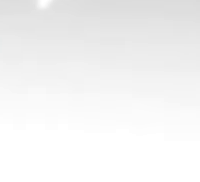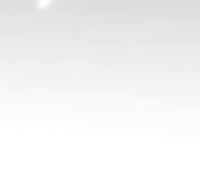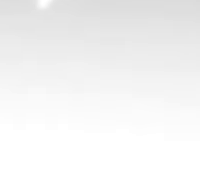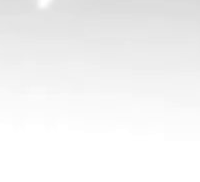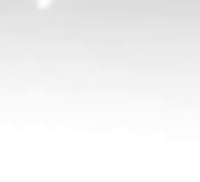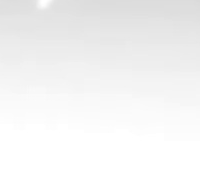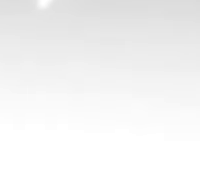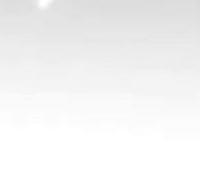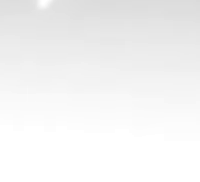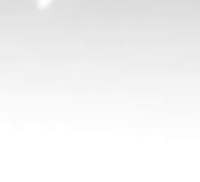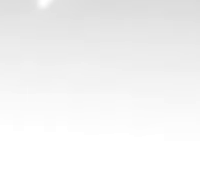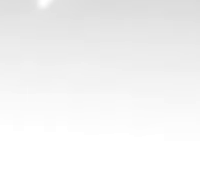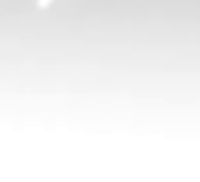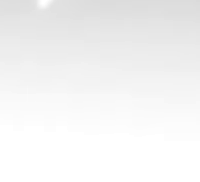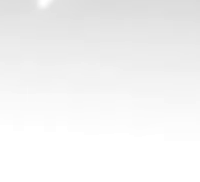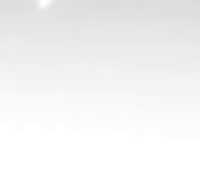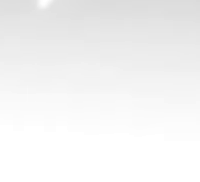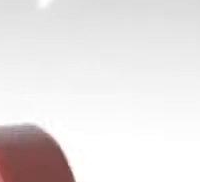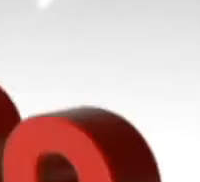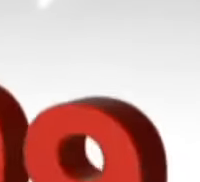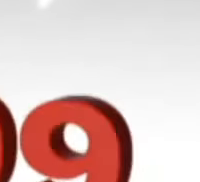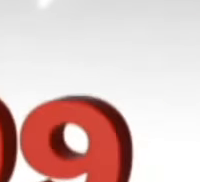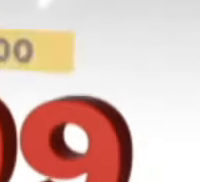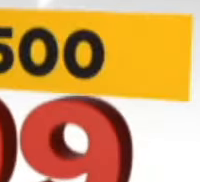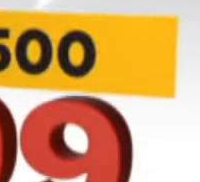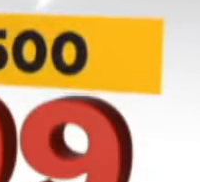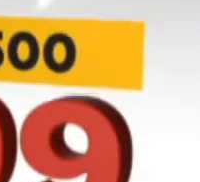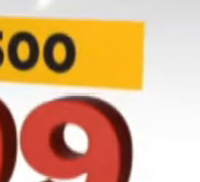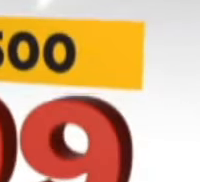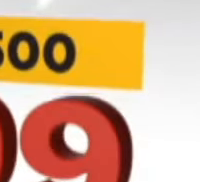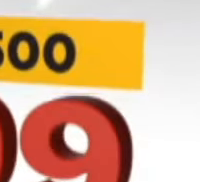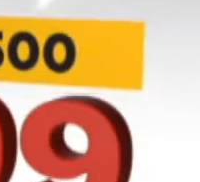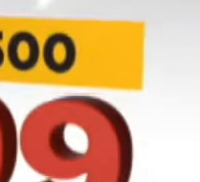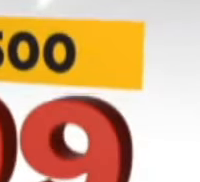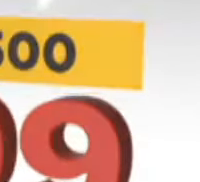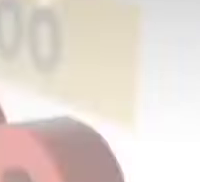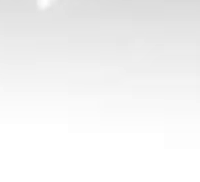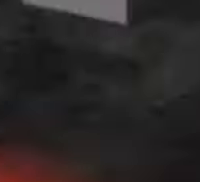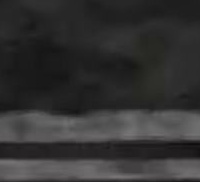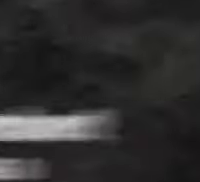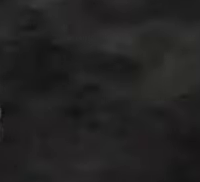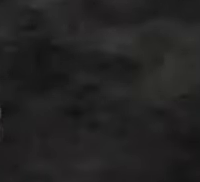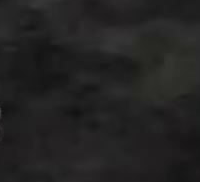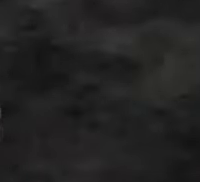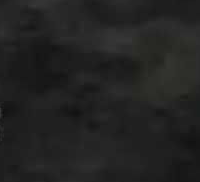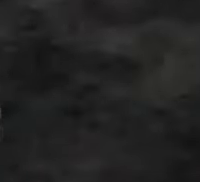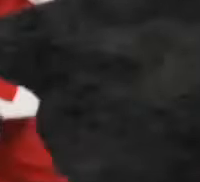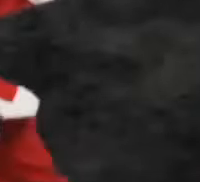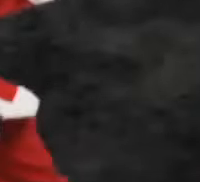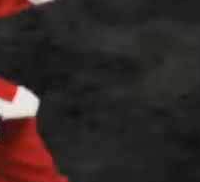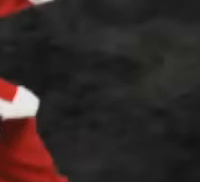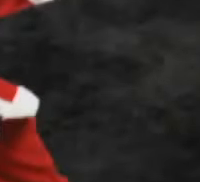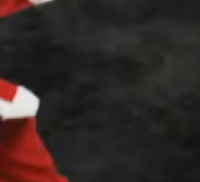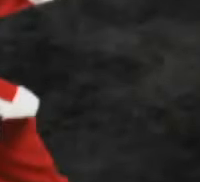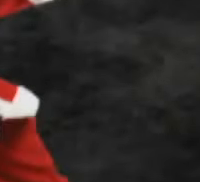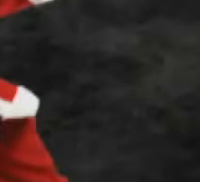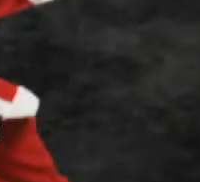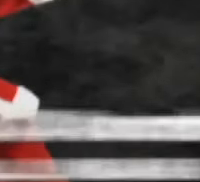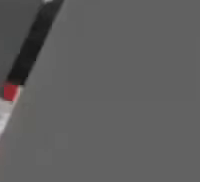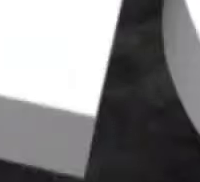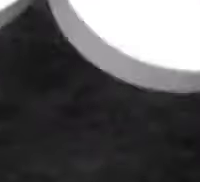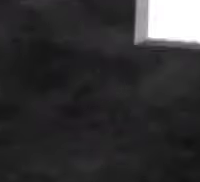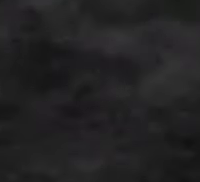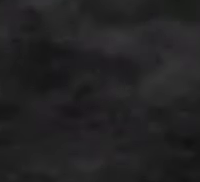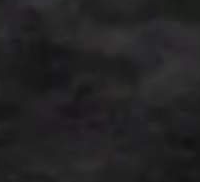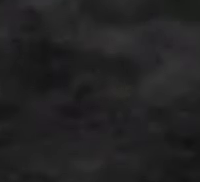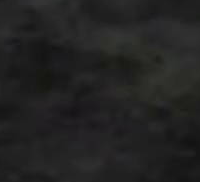Sansui 55-inch Full HD LED TV for a low $4,999, save $500. Prices valid from 2 to 24